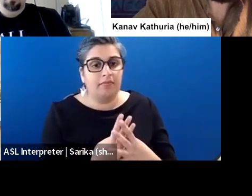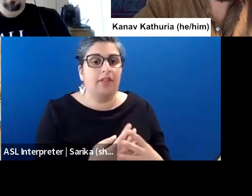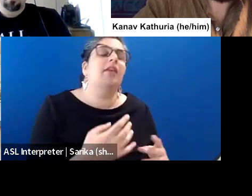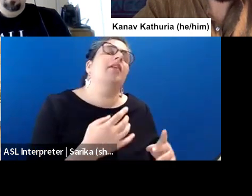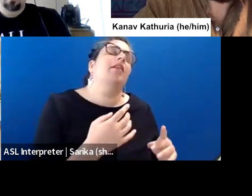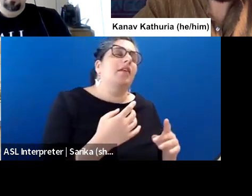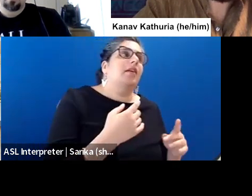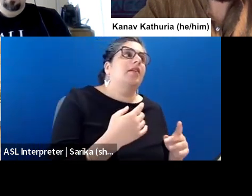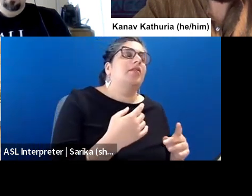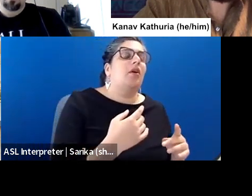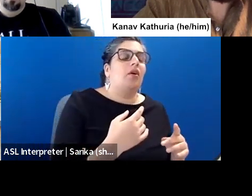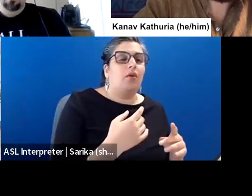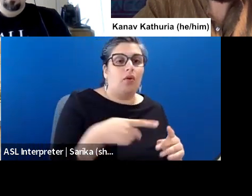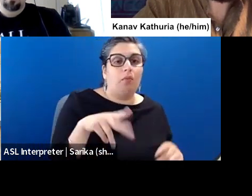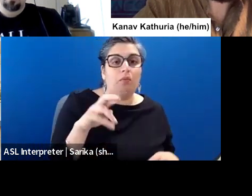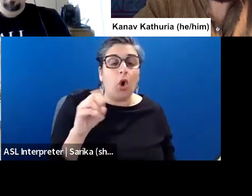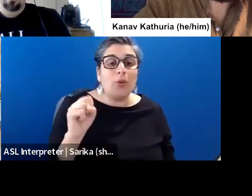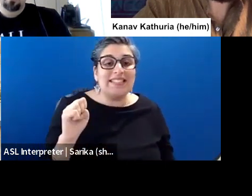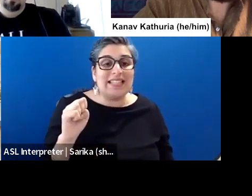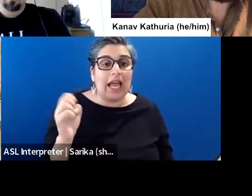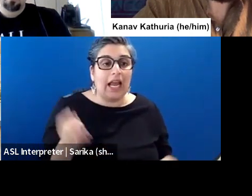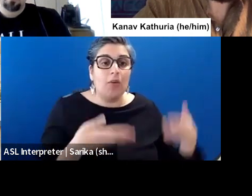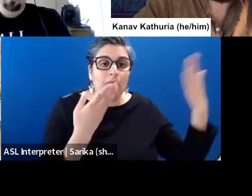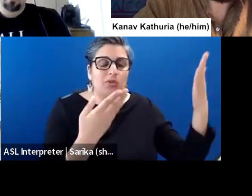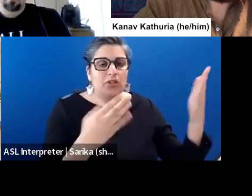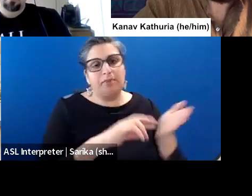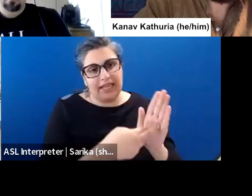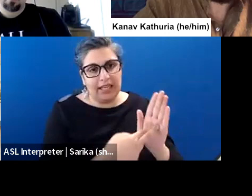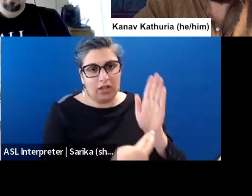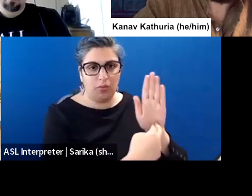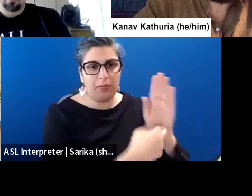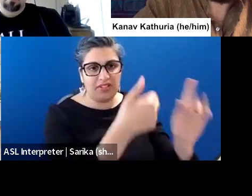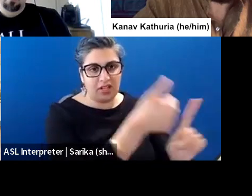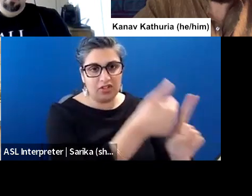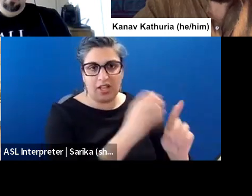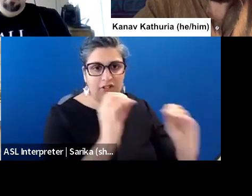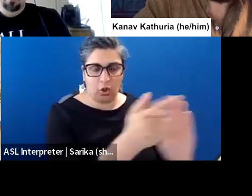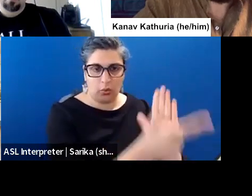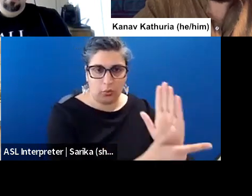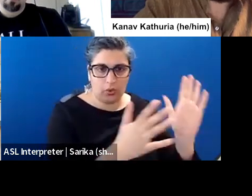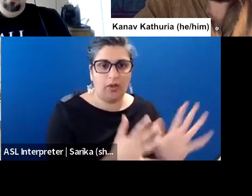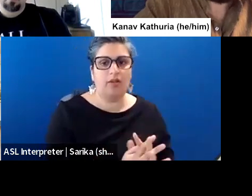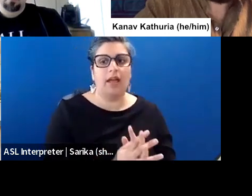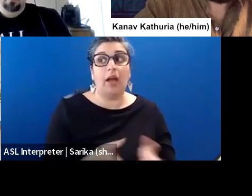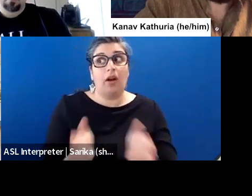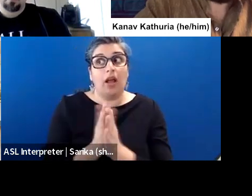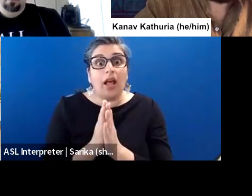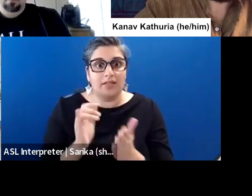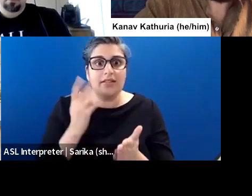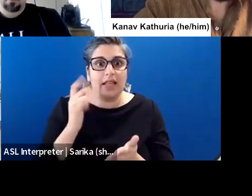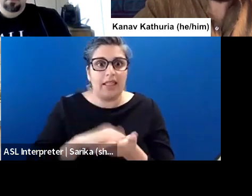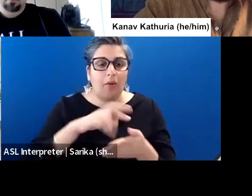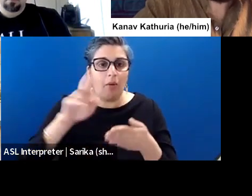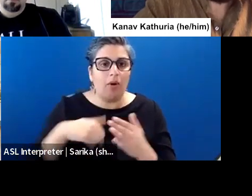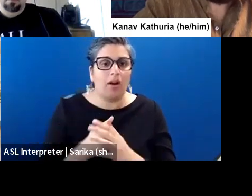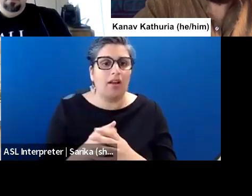an attorney. Before I would take a case, I would ask to see the pre-sentencing report. And what stuck out to me in almost all, and I